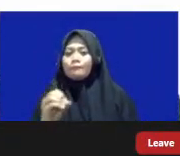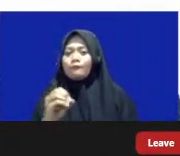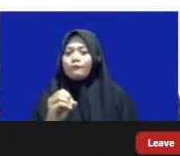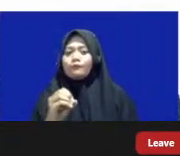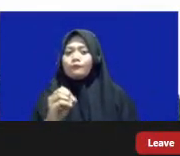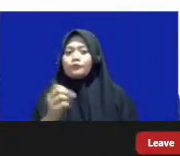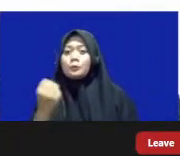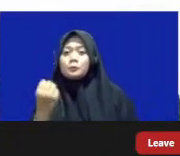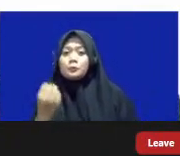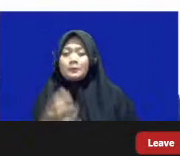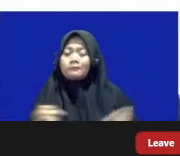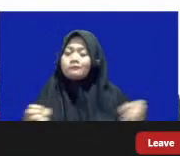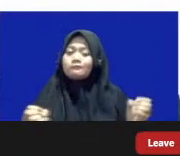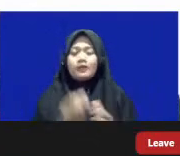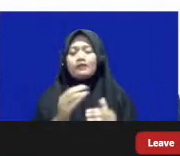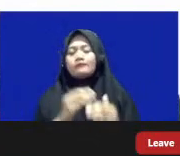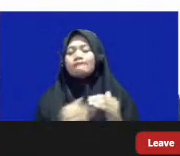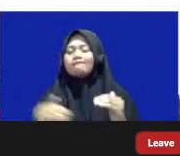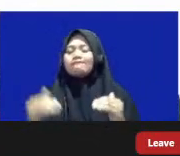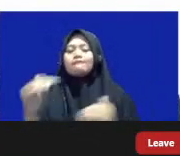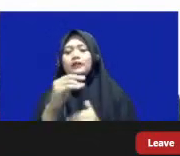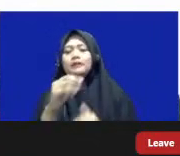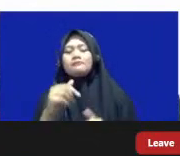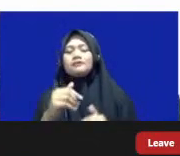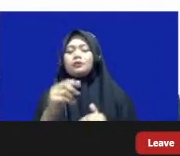to nearly 1.3 billion.